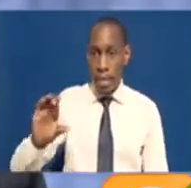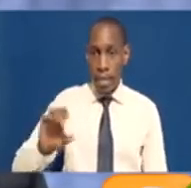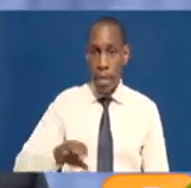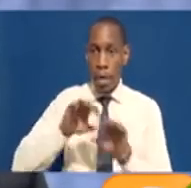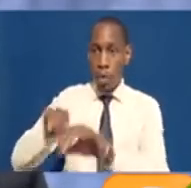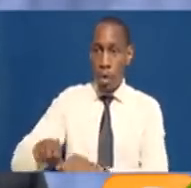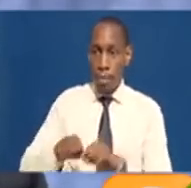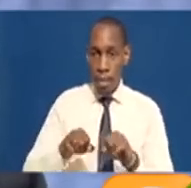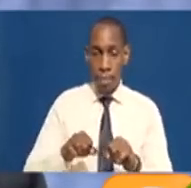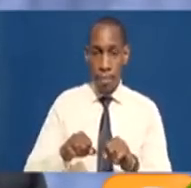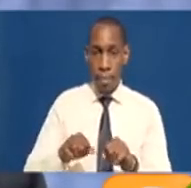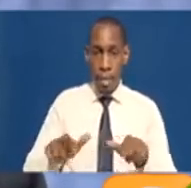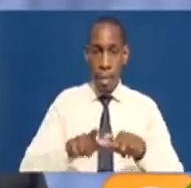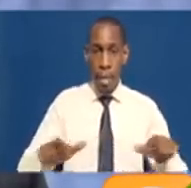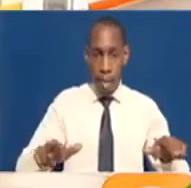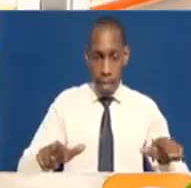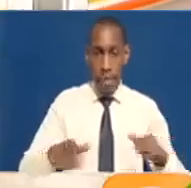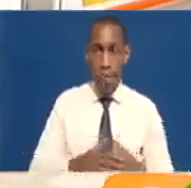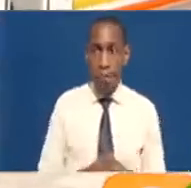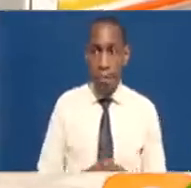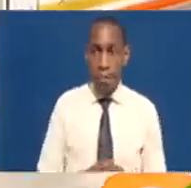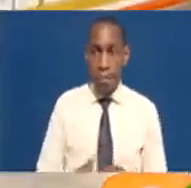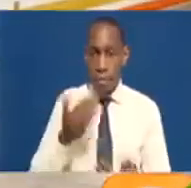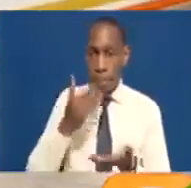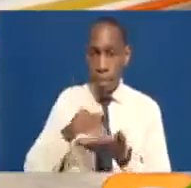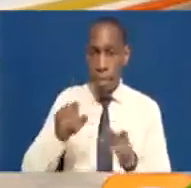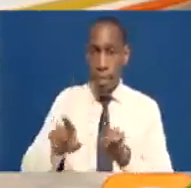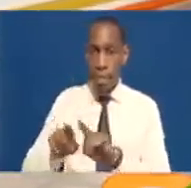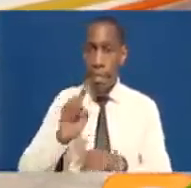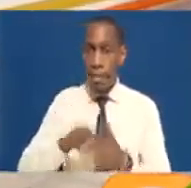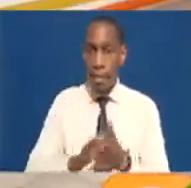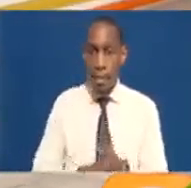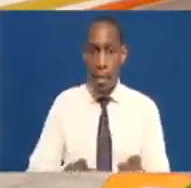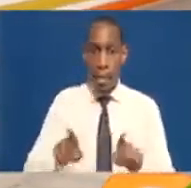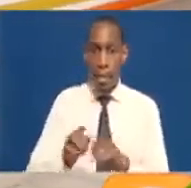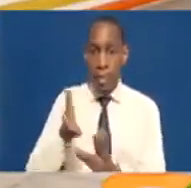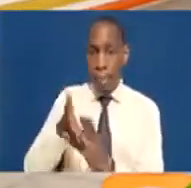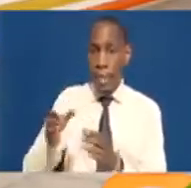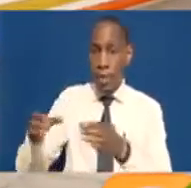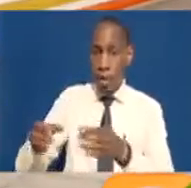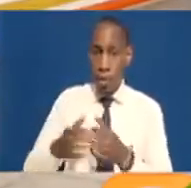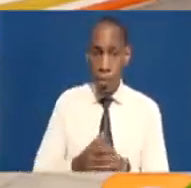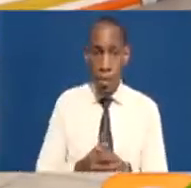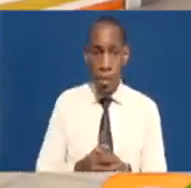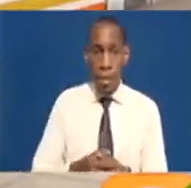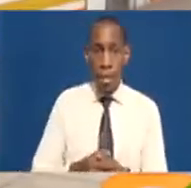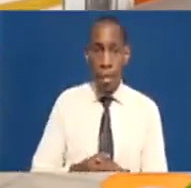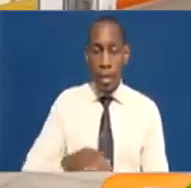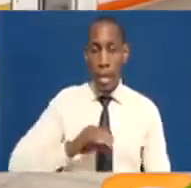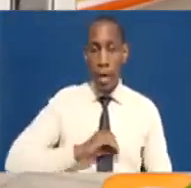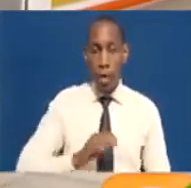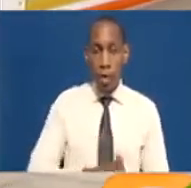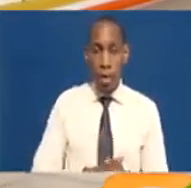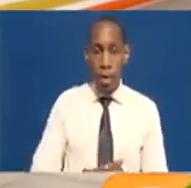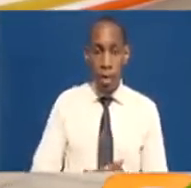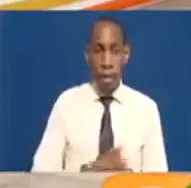recover some land around that area. The letter also claimed that the very same cartel claimed they own Miritini